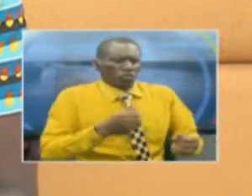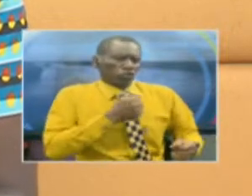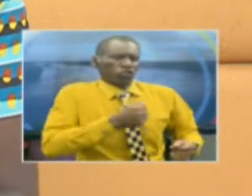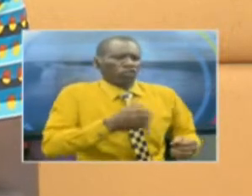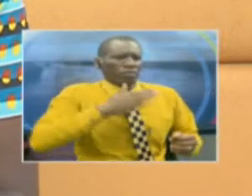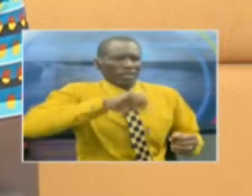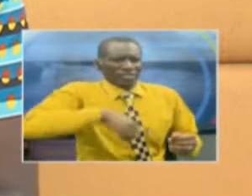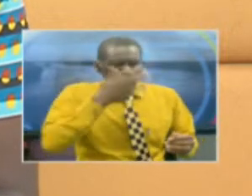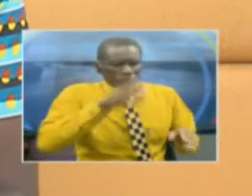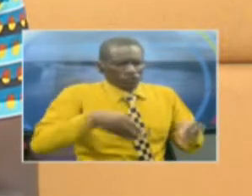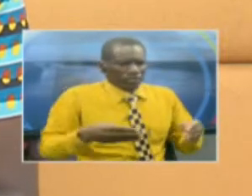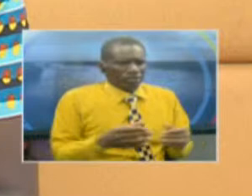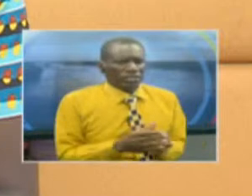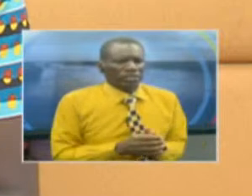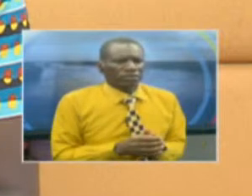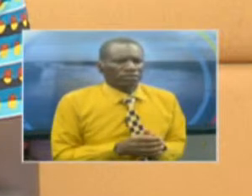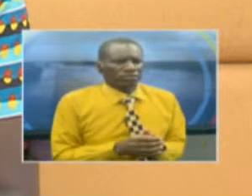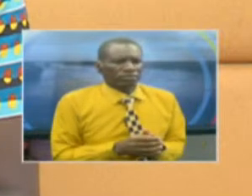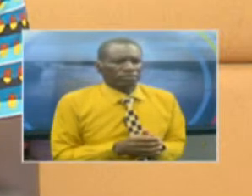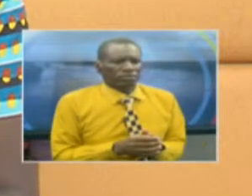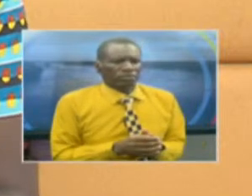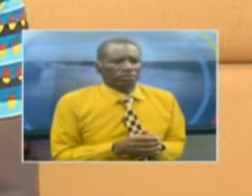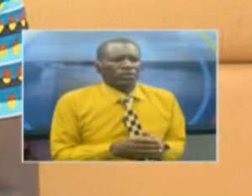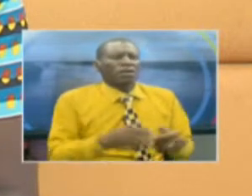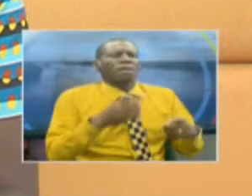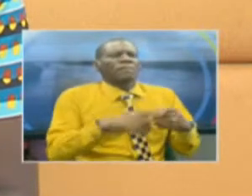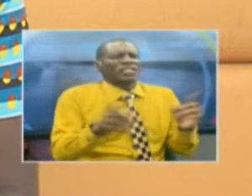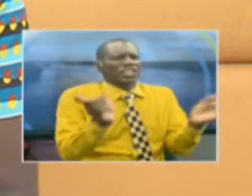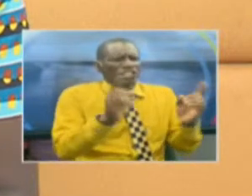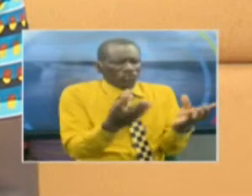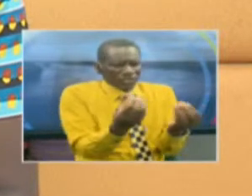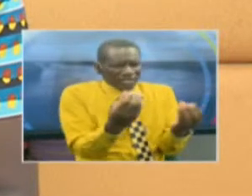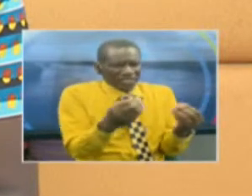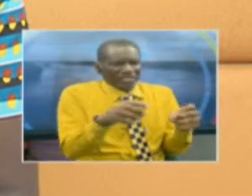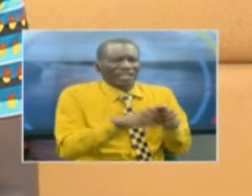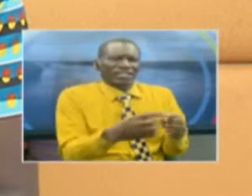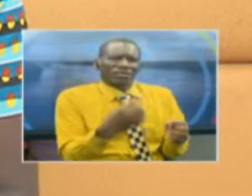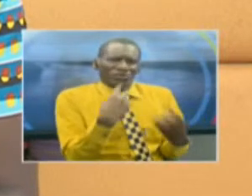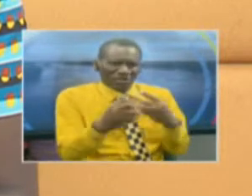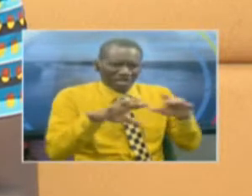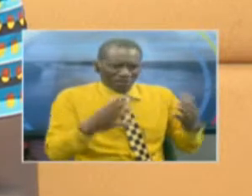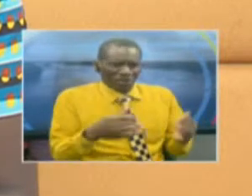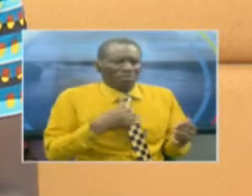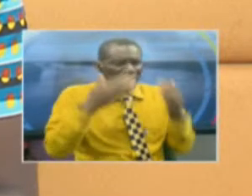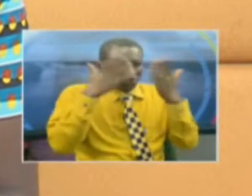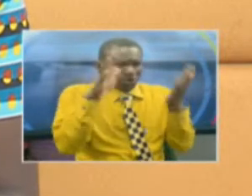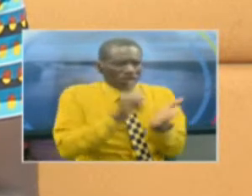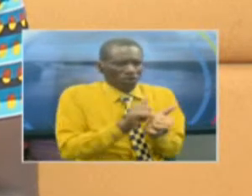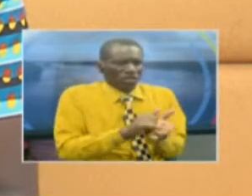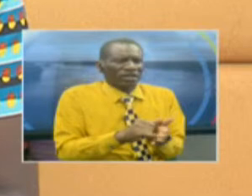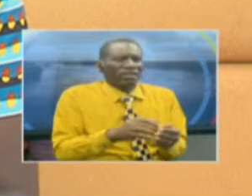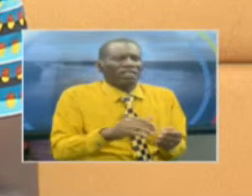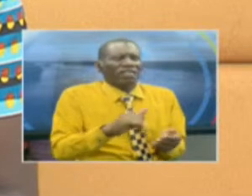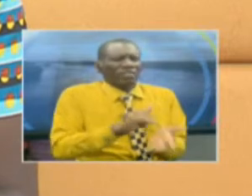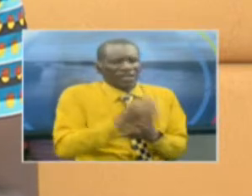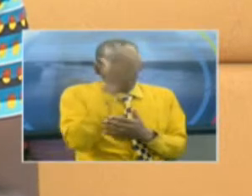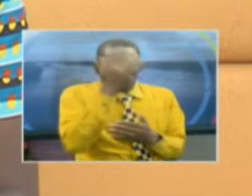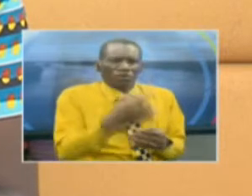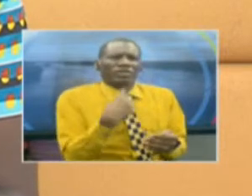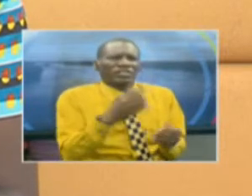this disability? But it's not as easy as I'm putting it, and I'm aware of that. And this is why we say